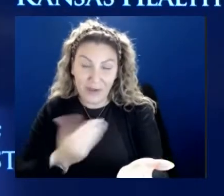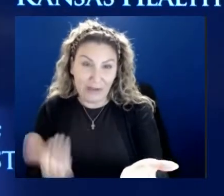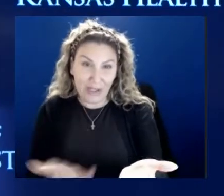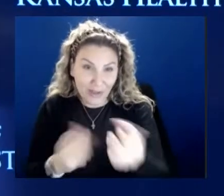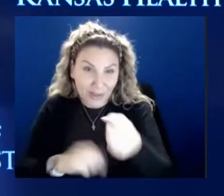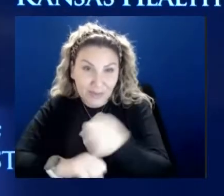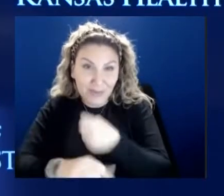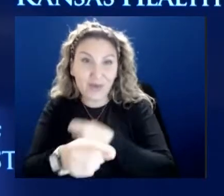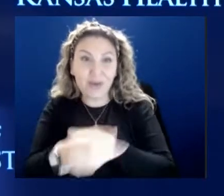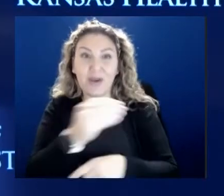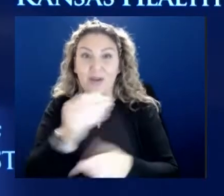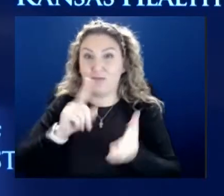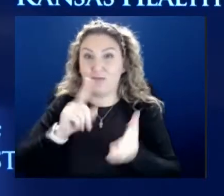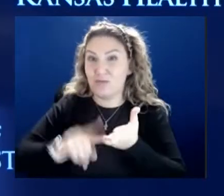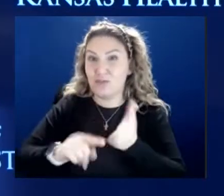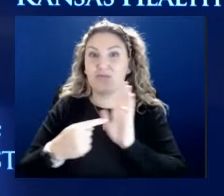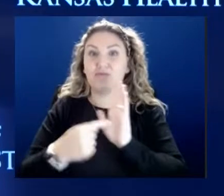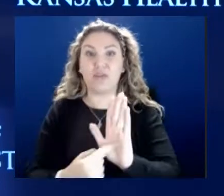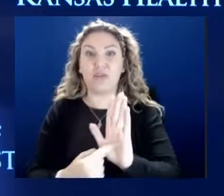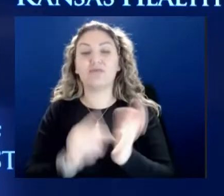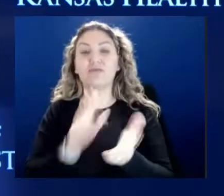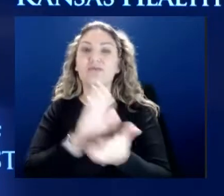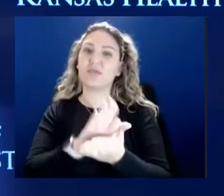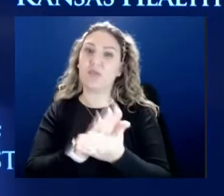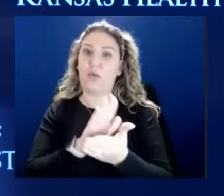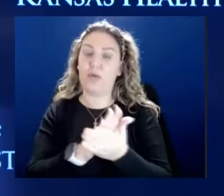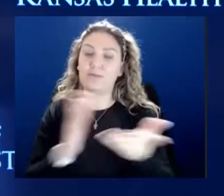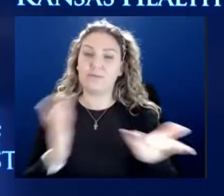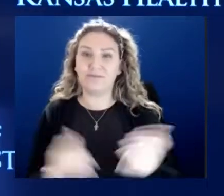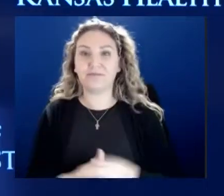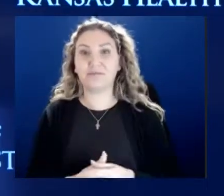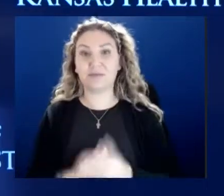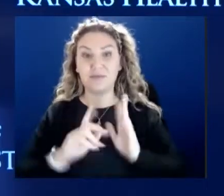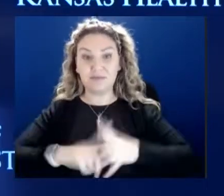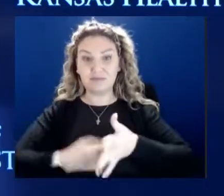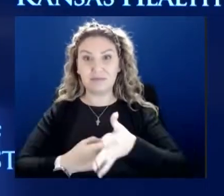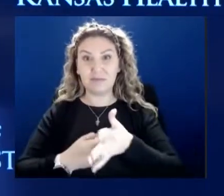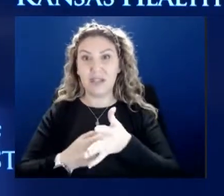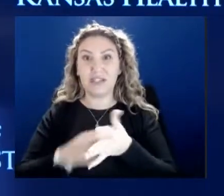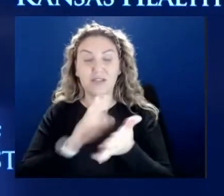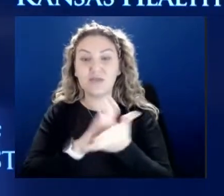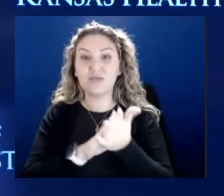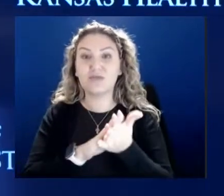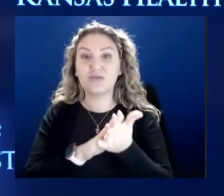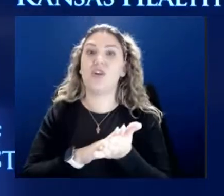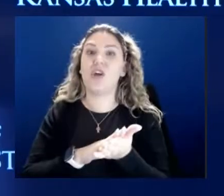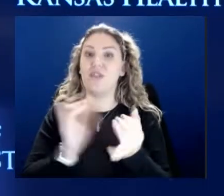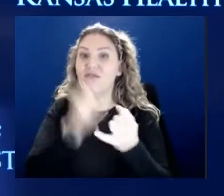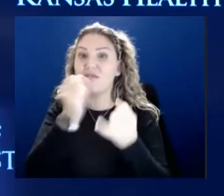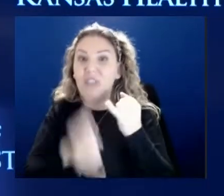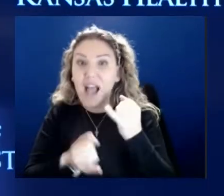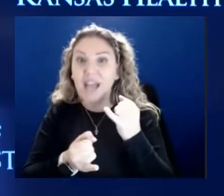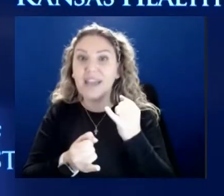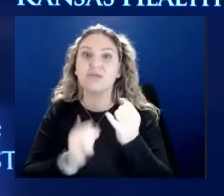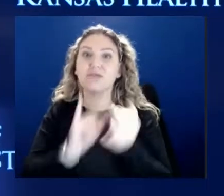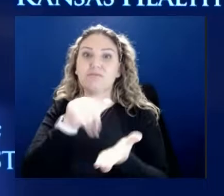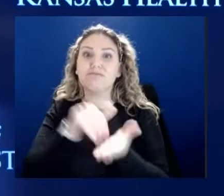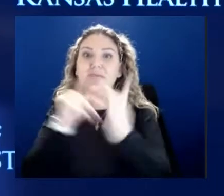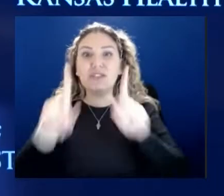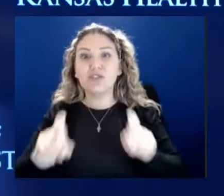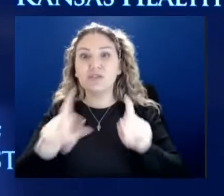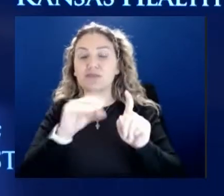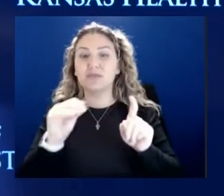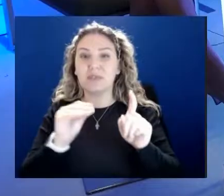that school, so beginning of school, we have finals, we have midterms. There are peaks in the academic year where things are just more